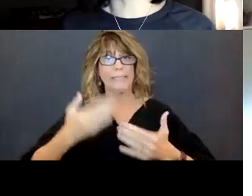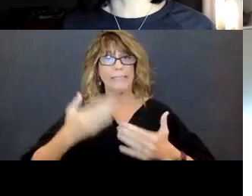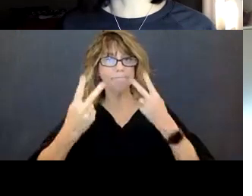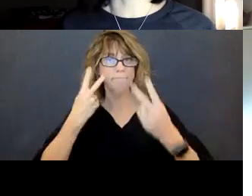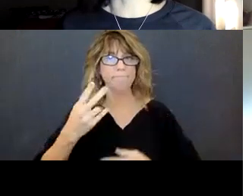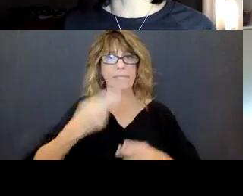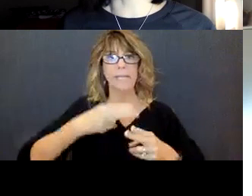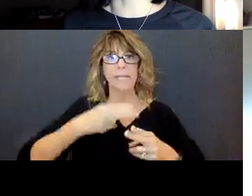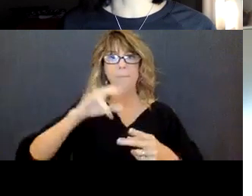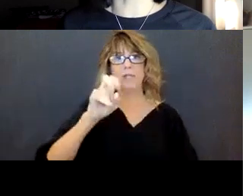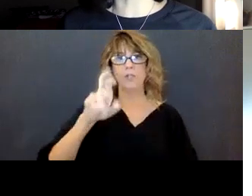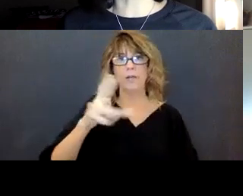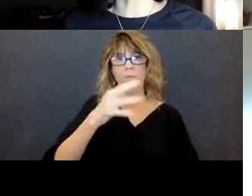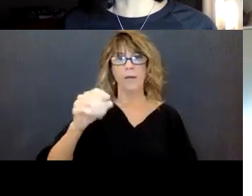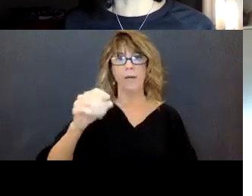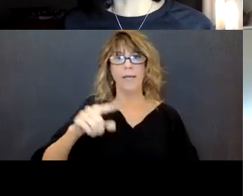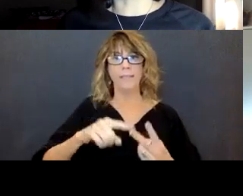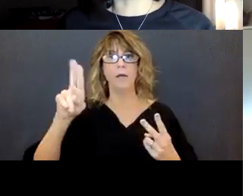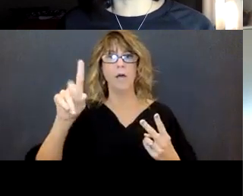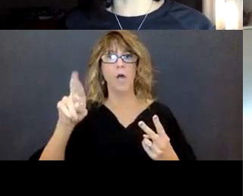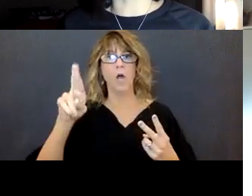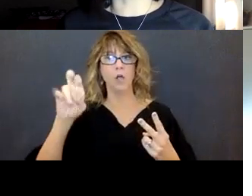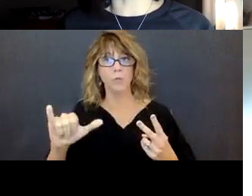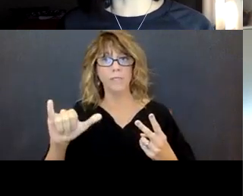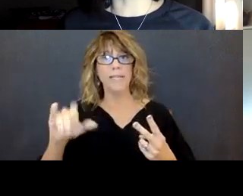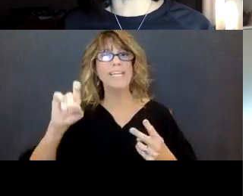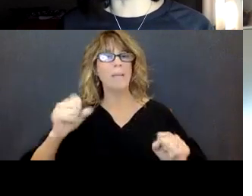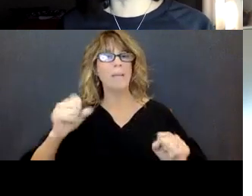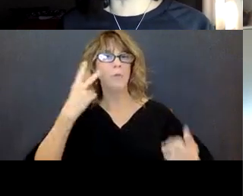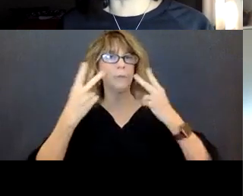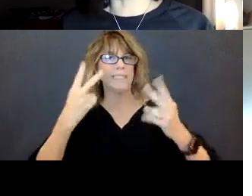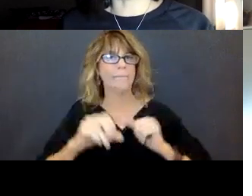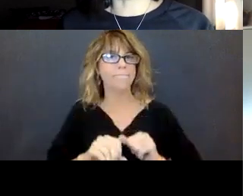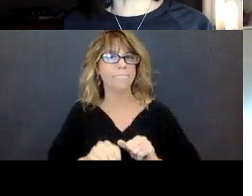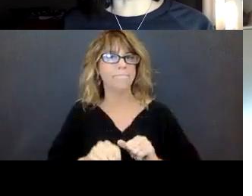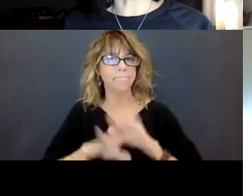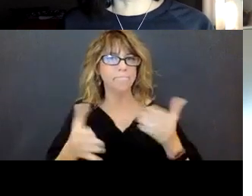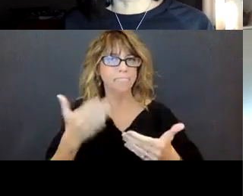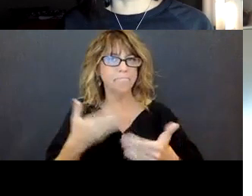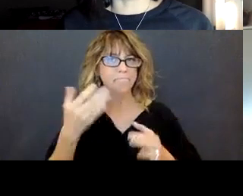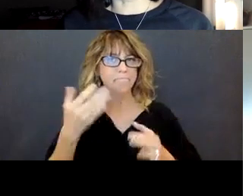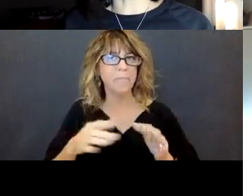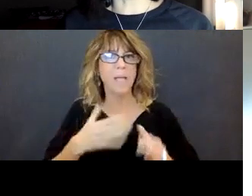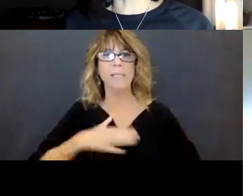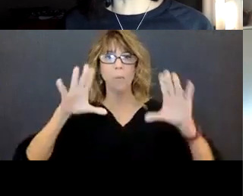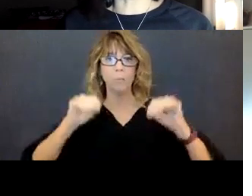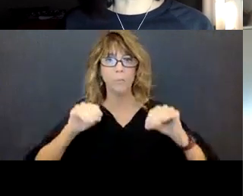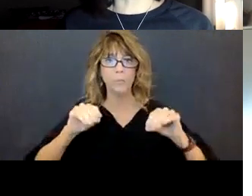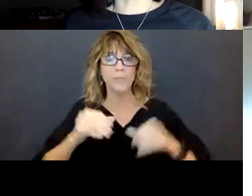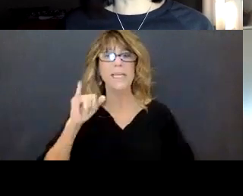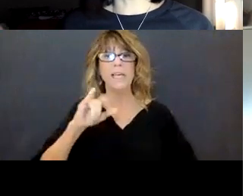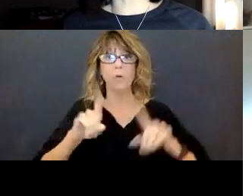Jennifer and Audrey, and they need to be able to see them. So please do that. If you have a